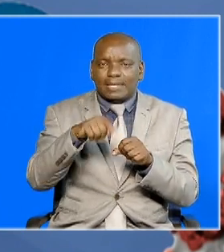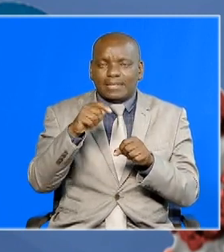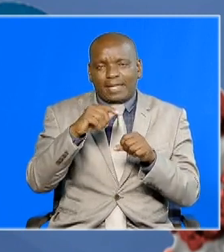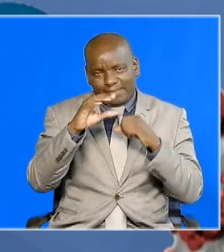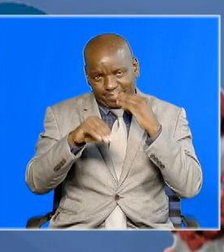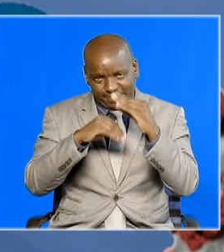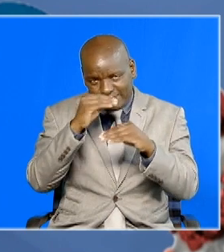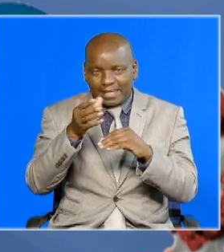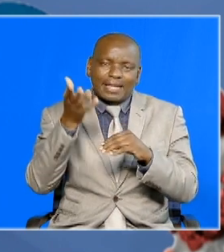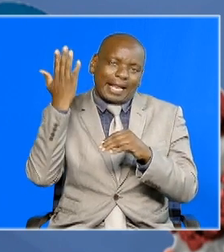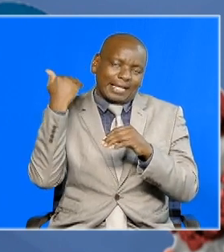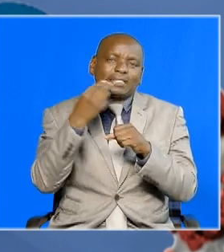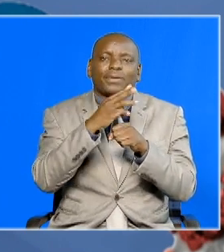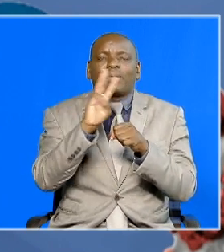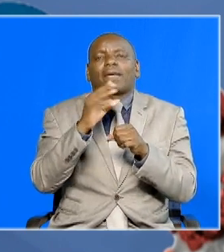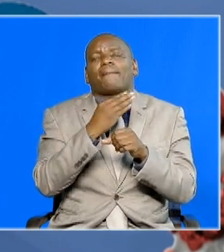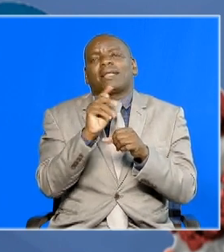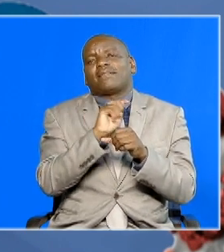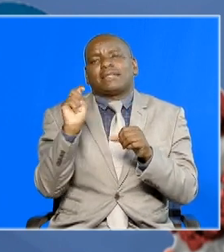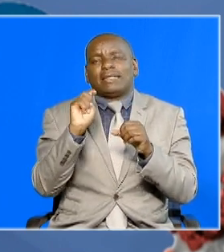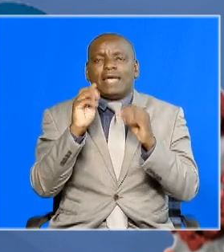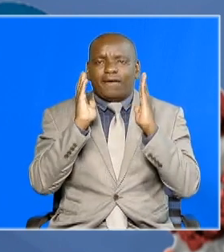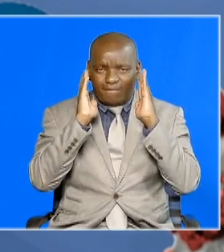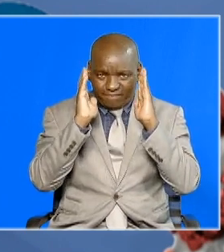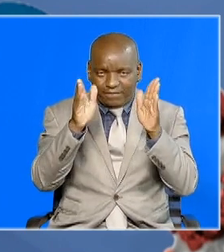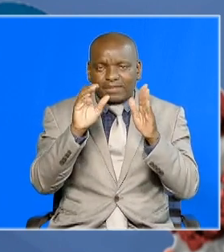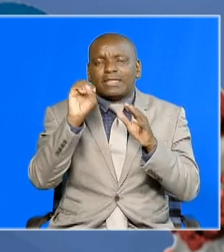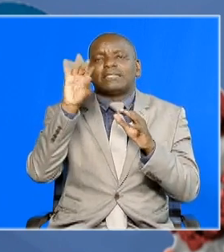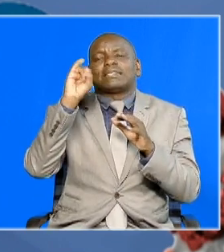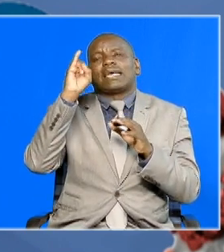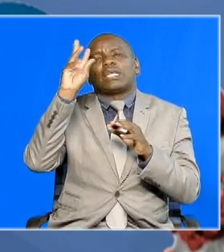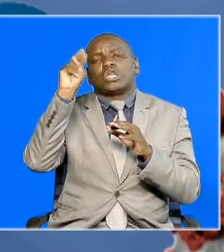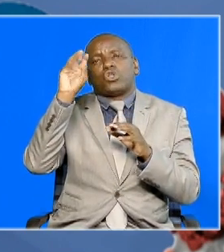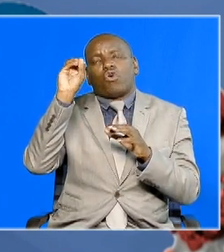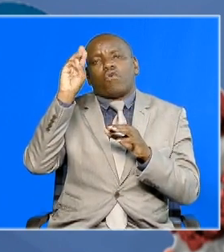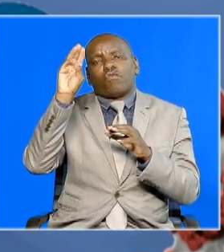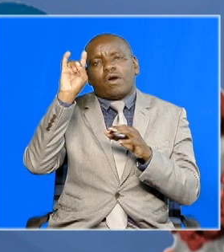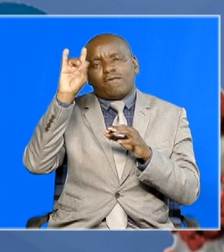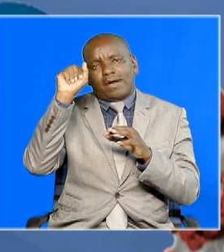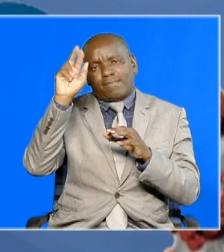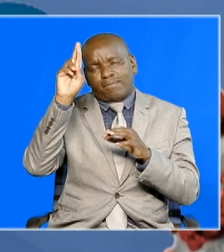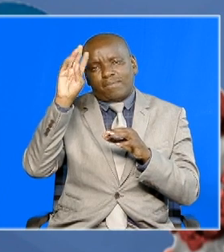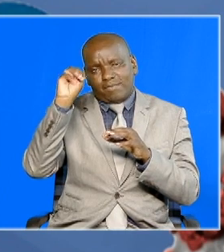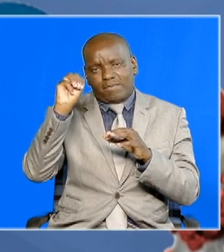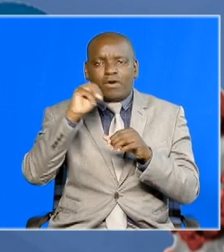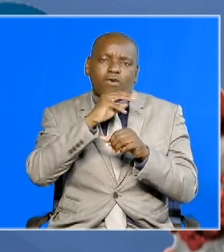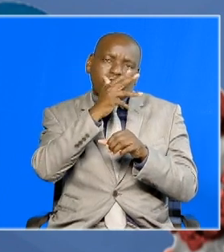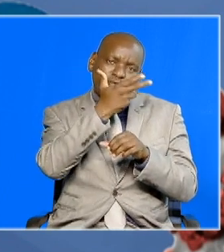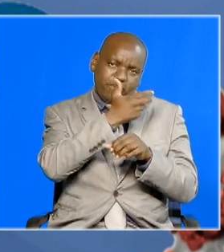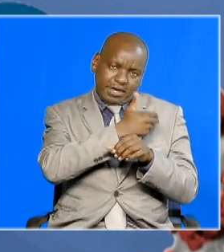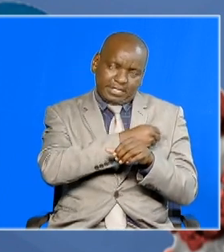we talked about last week, but with a focus on the Sinopharm vaccine. But first, our